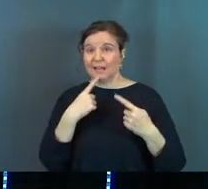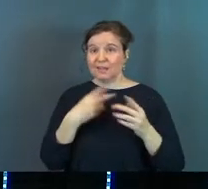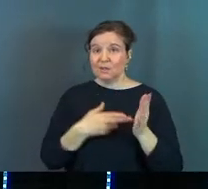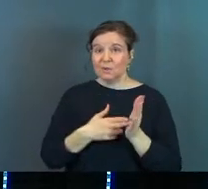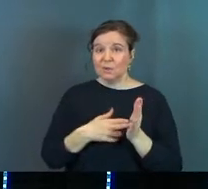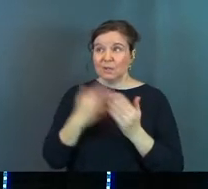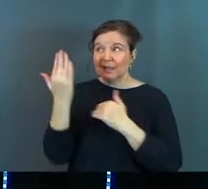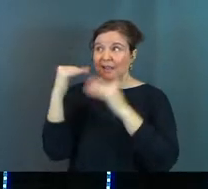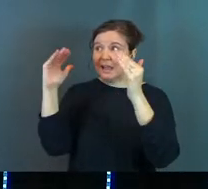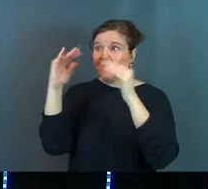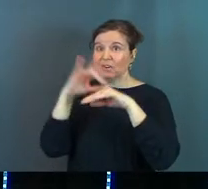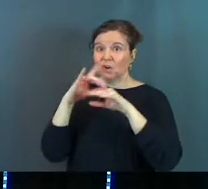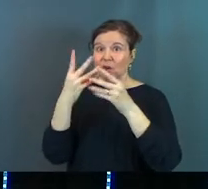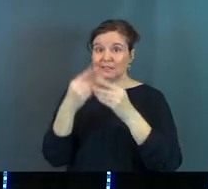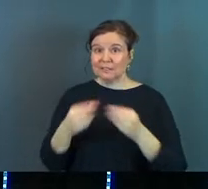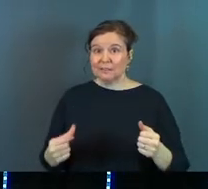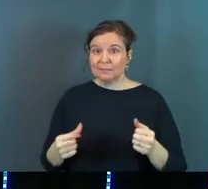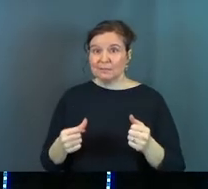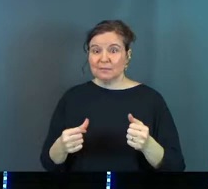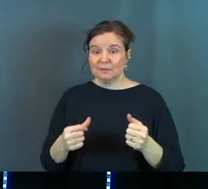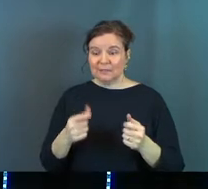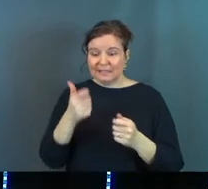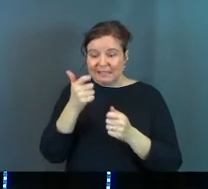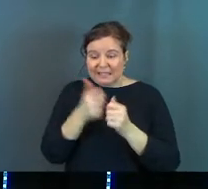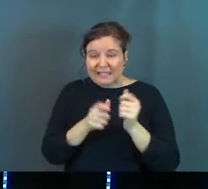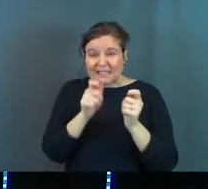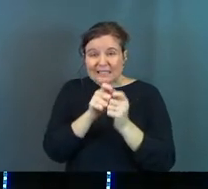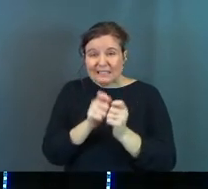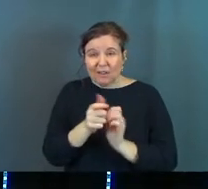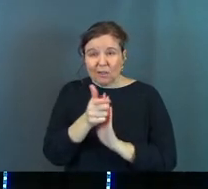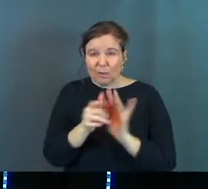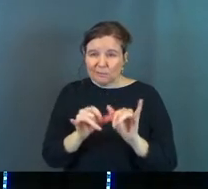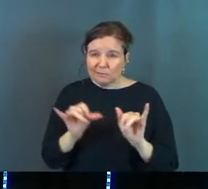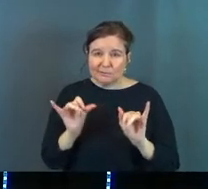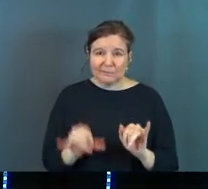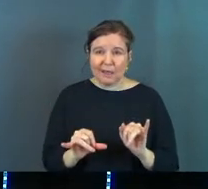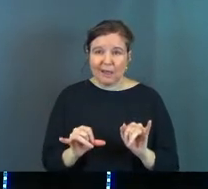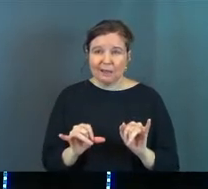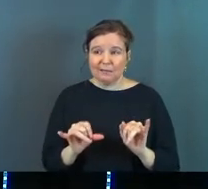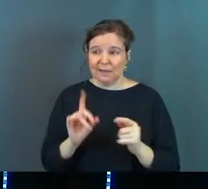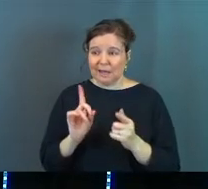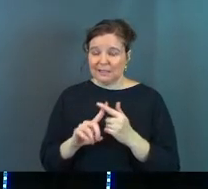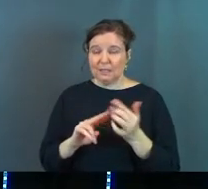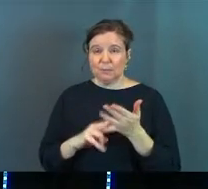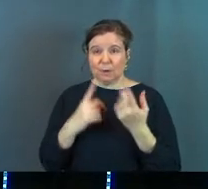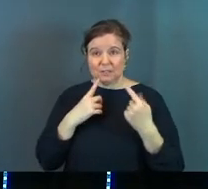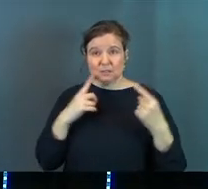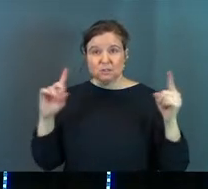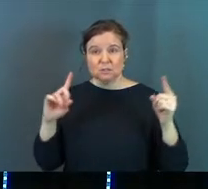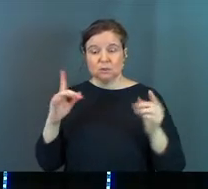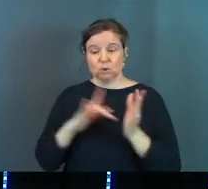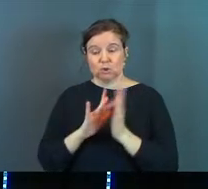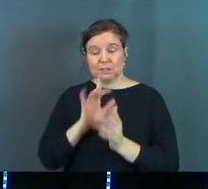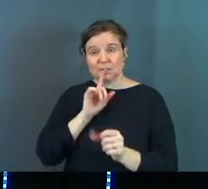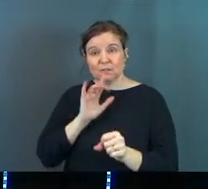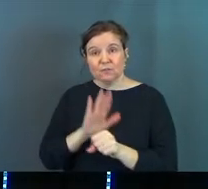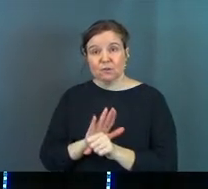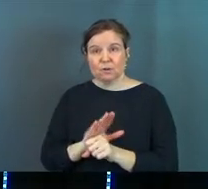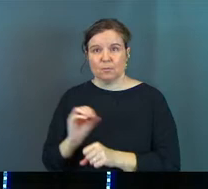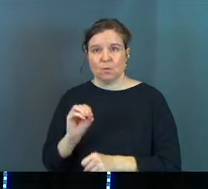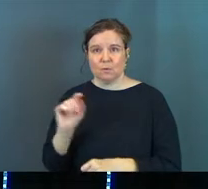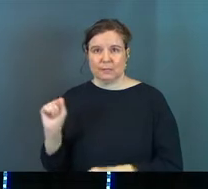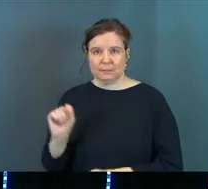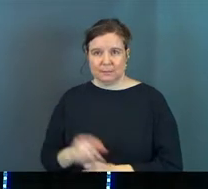the smallest detail of God's law will disappear until its purpose is achieved. So Jesus affirms the